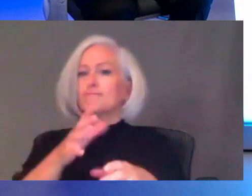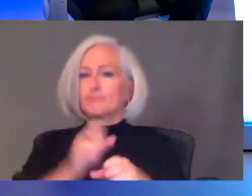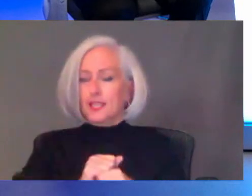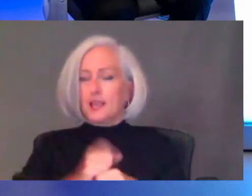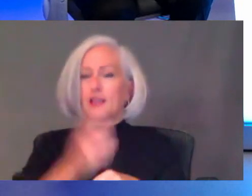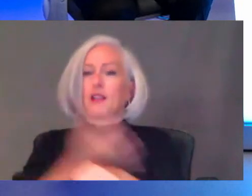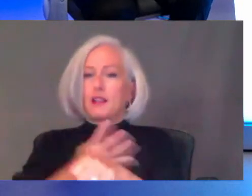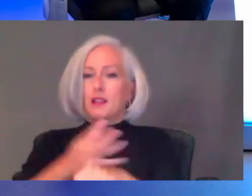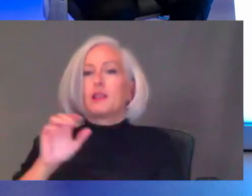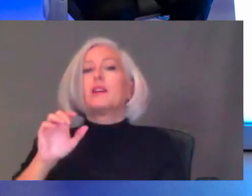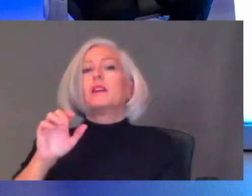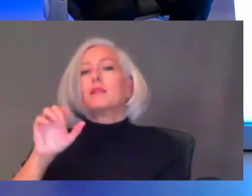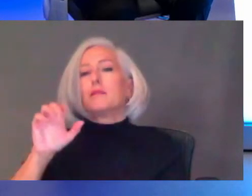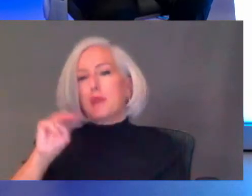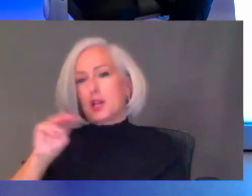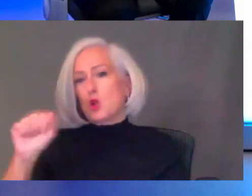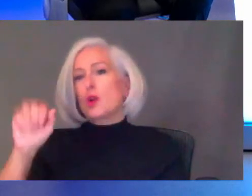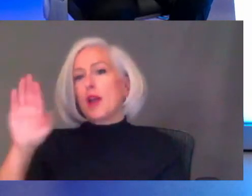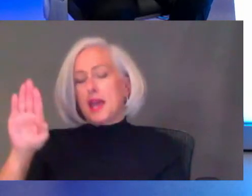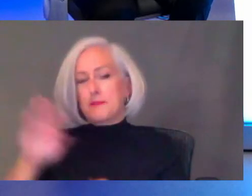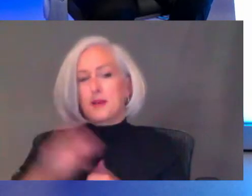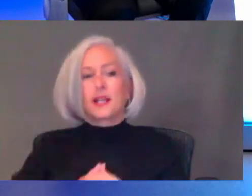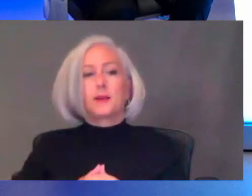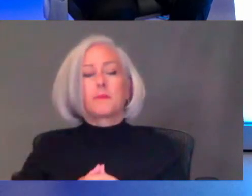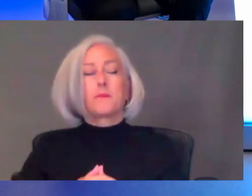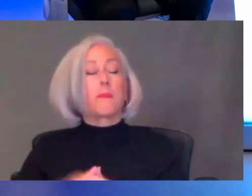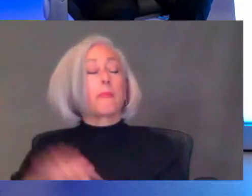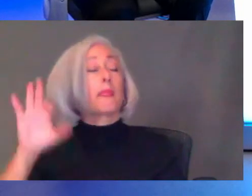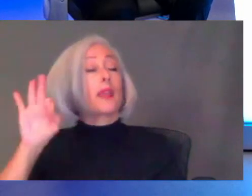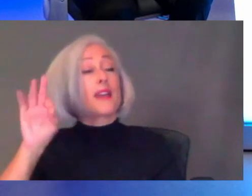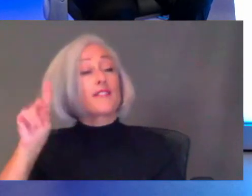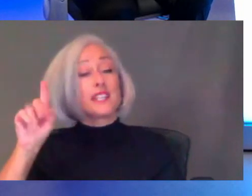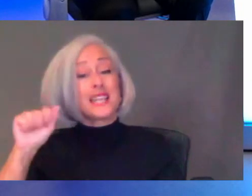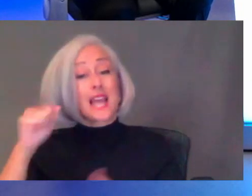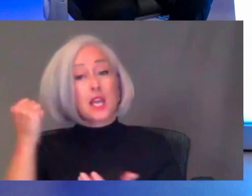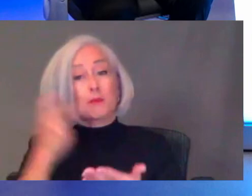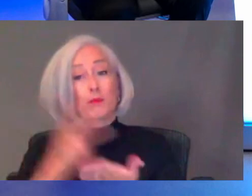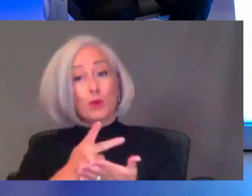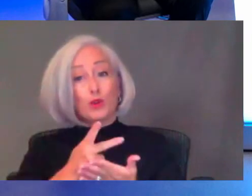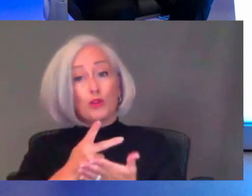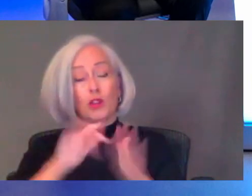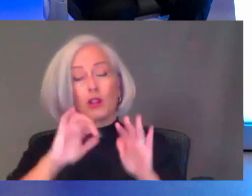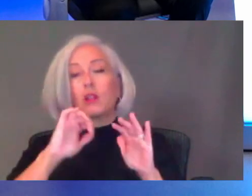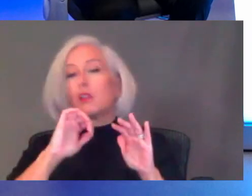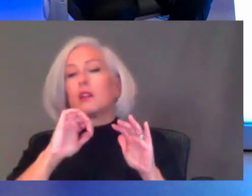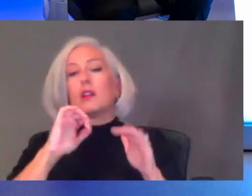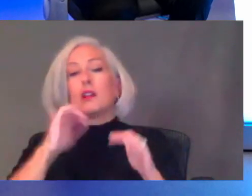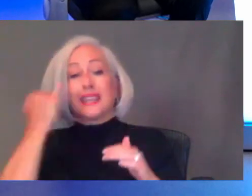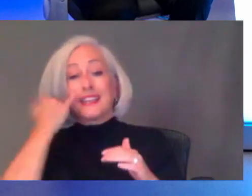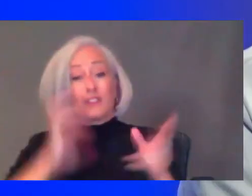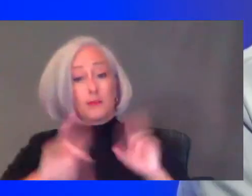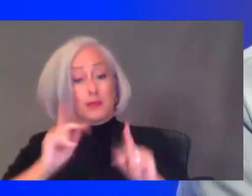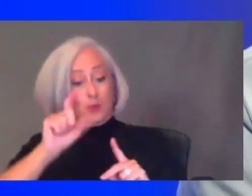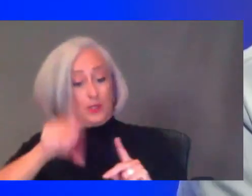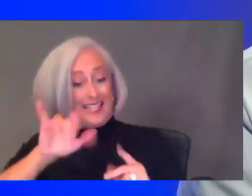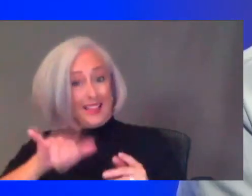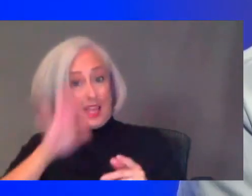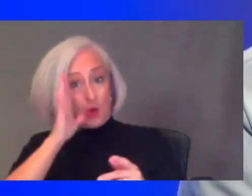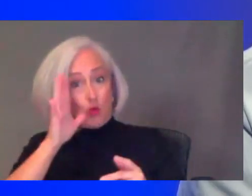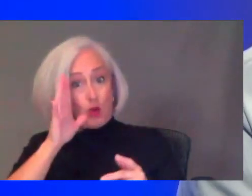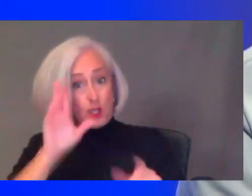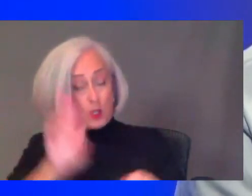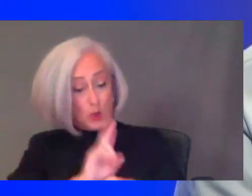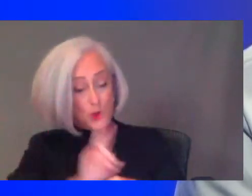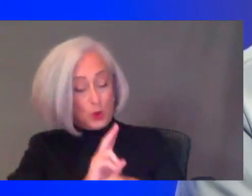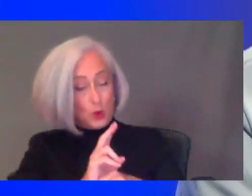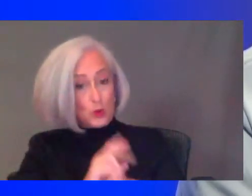to see thousands and thousands of patients' data being treated in a period of time of observation to see